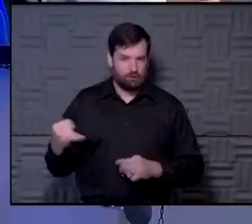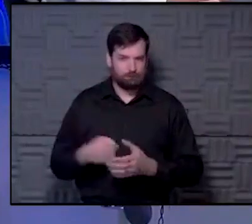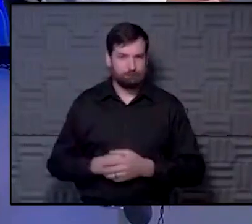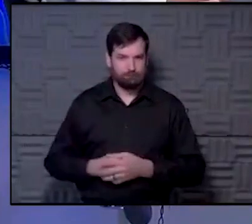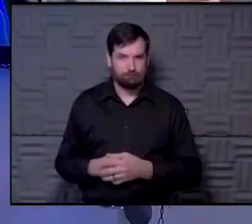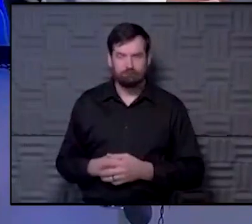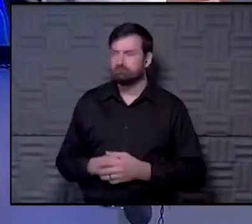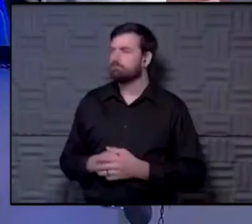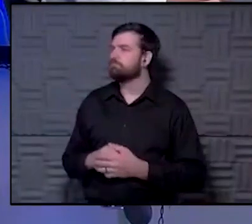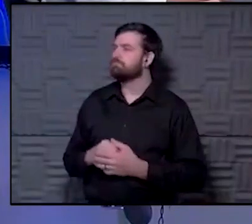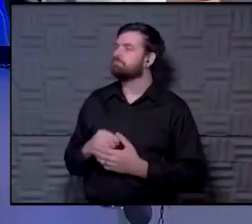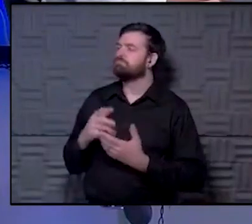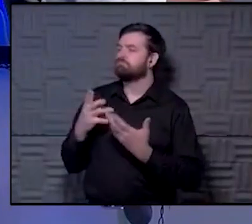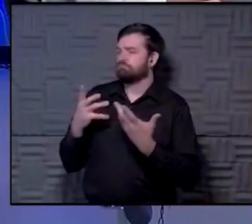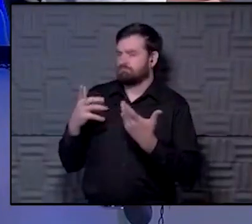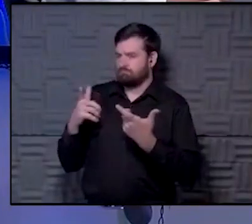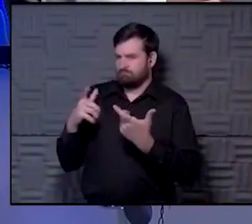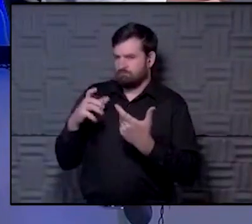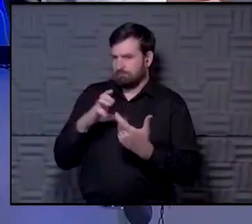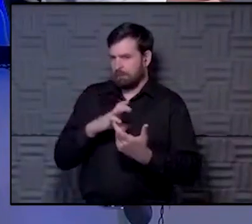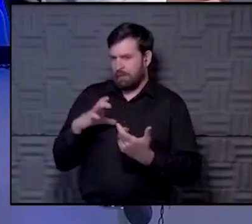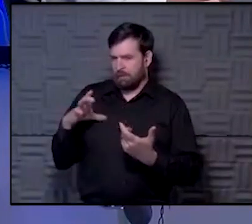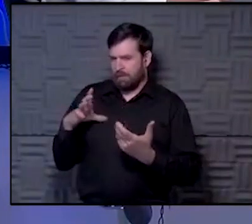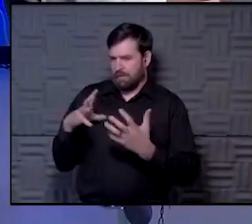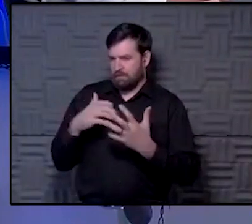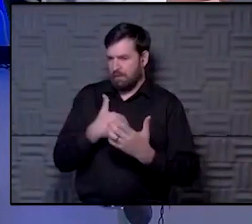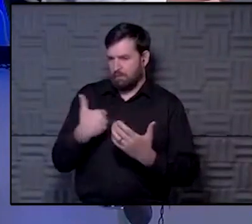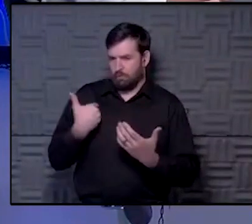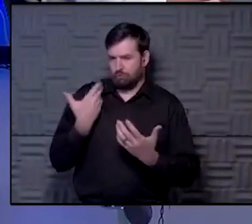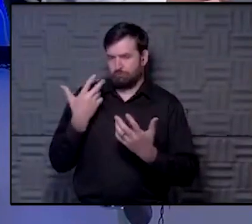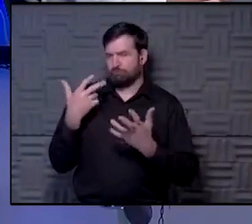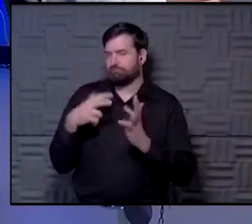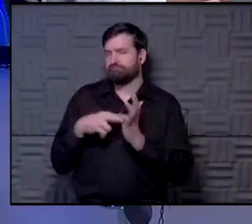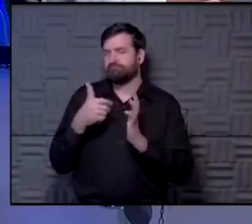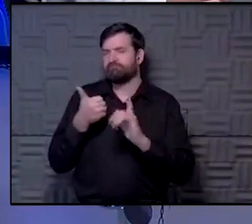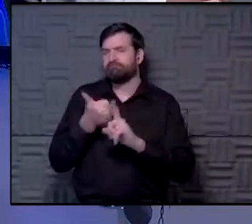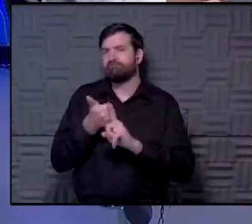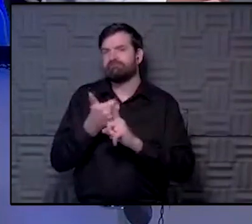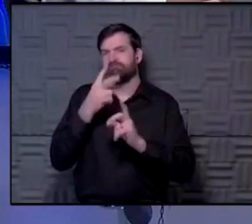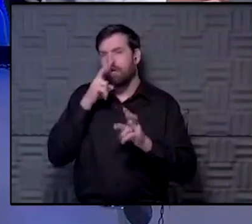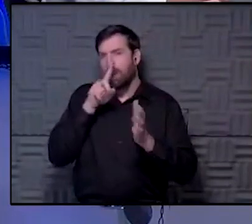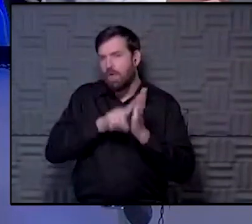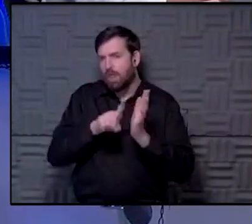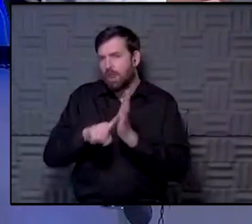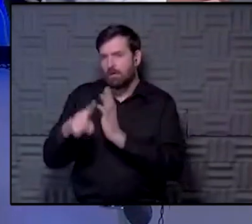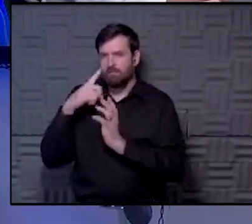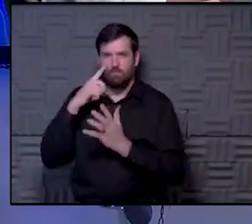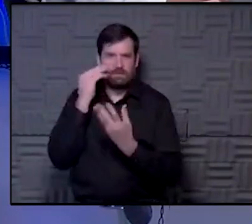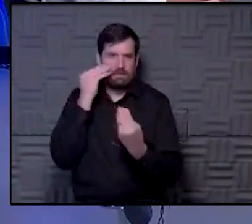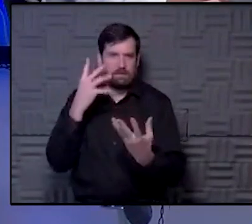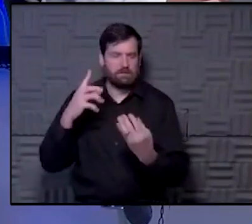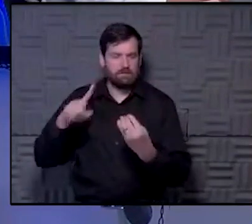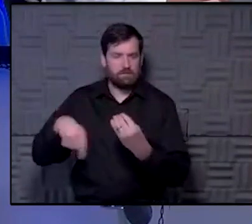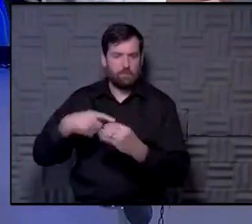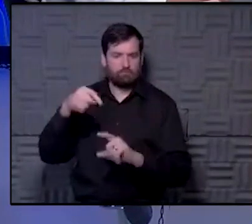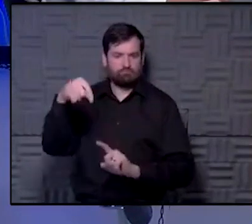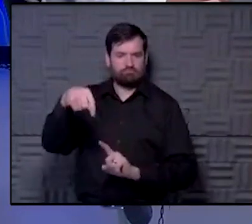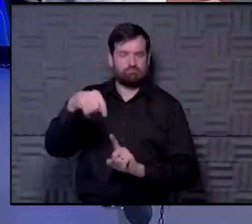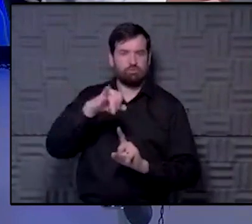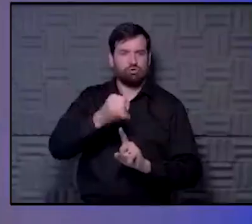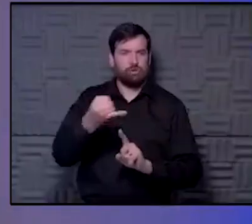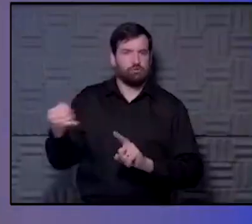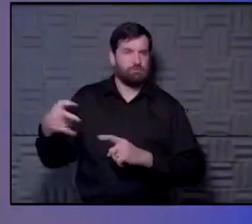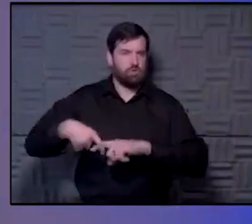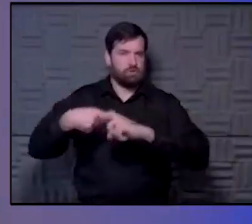And what exactly were committee members reviewing or looking for in the sense of data as it relates to this J&J